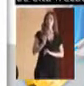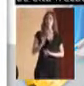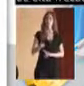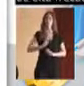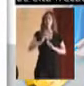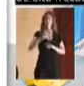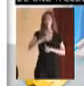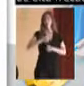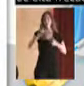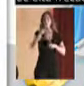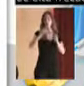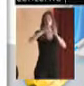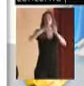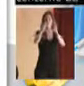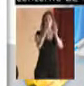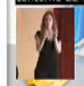a greater idea of the shape,